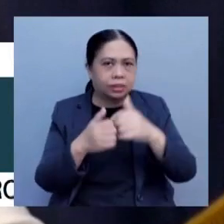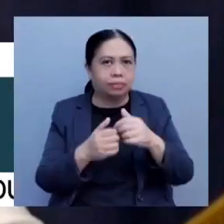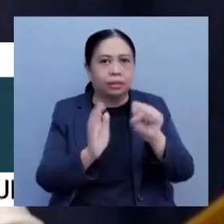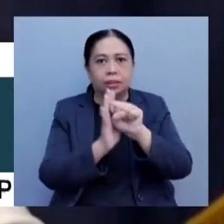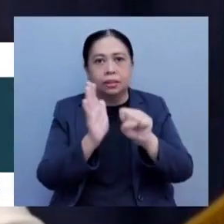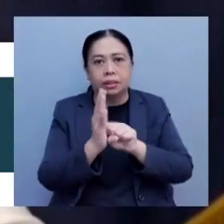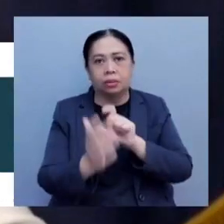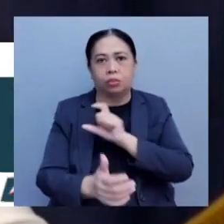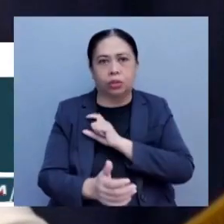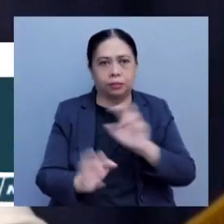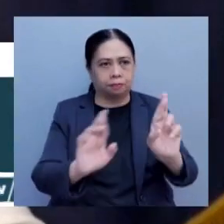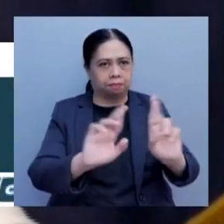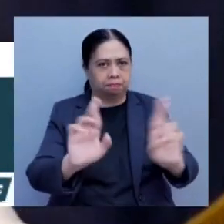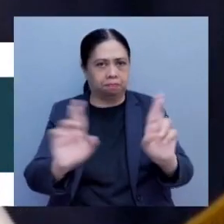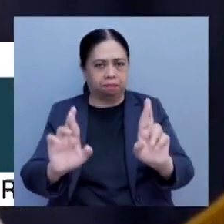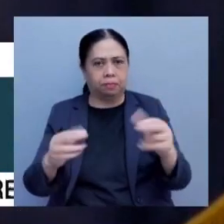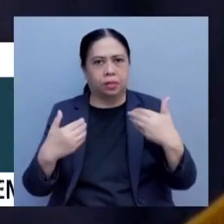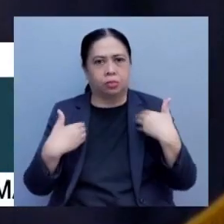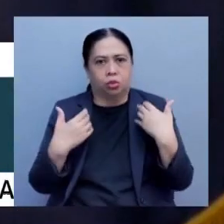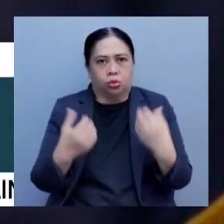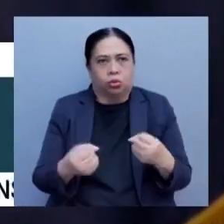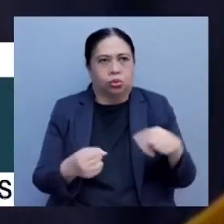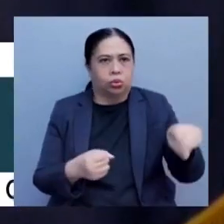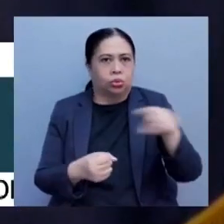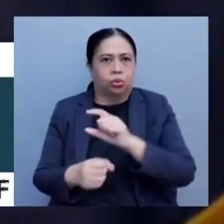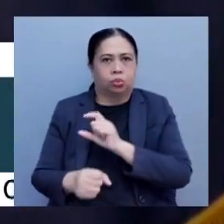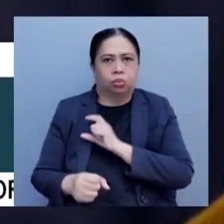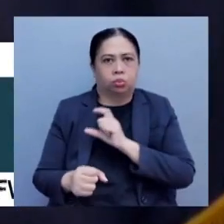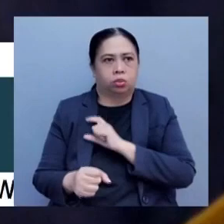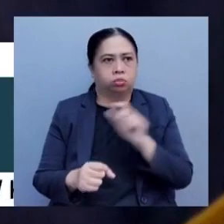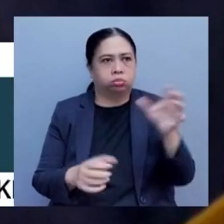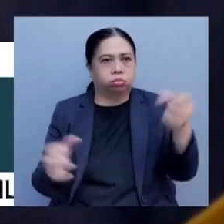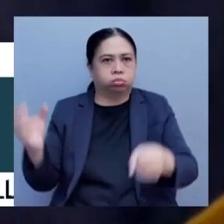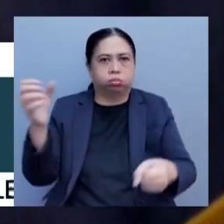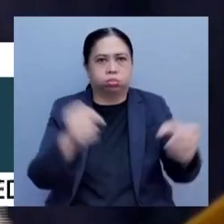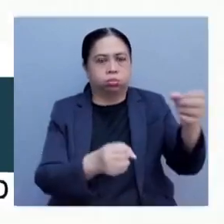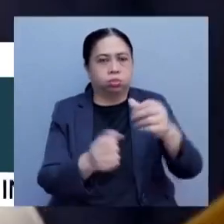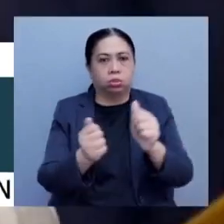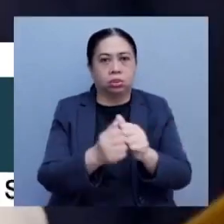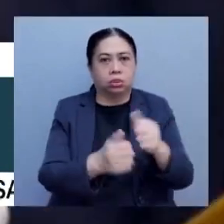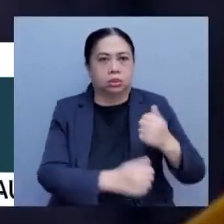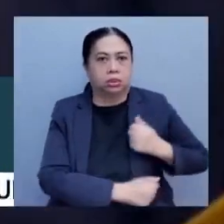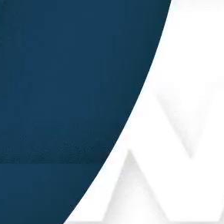police have been fully activated. We have a strong presence throughout the state, as well as here in the city.